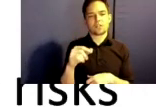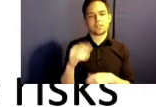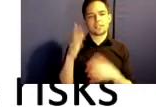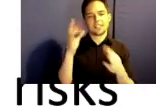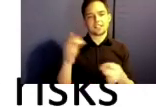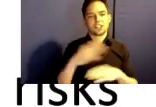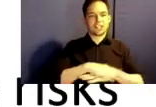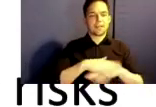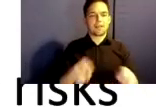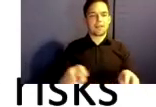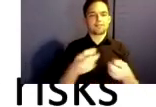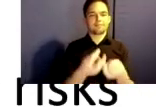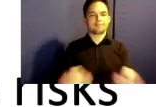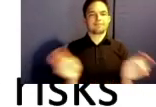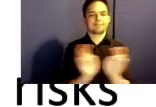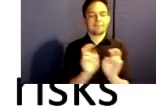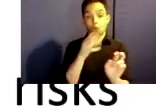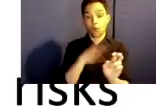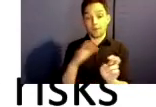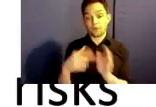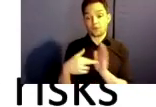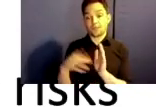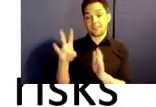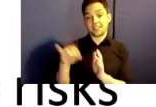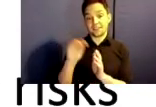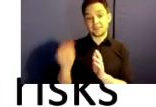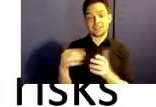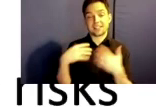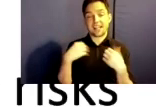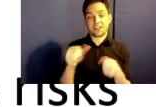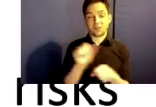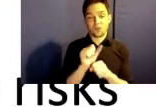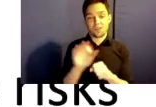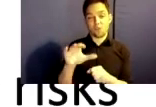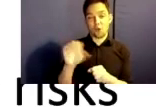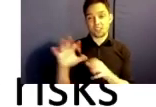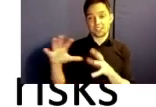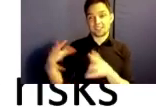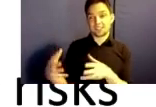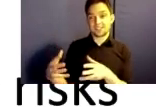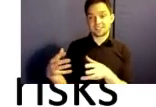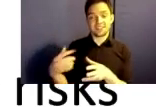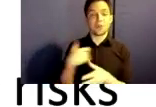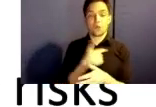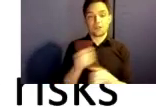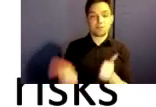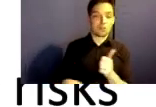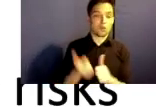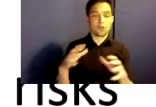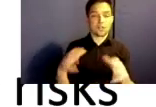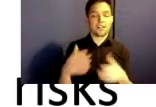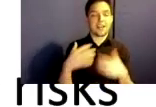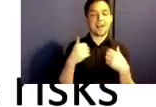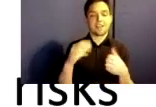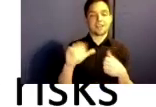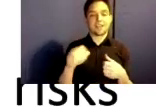women represent 70% of the health workforce and will mostly be the majority of the health provider administering